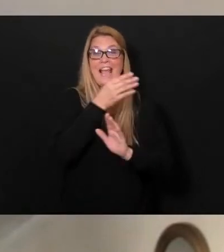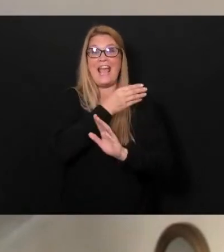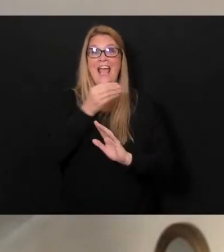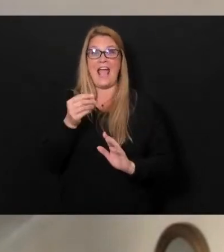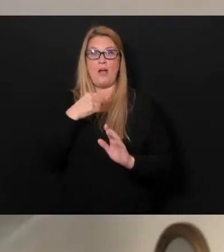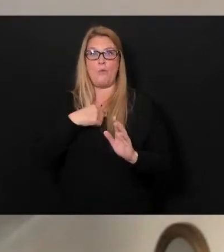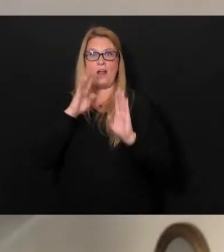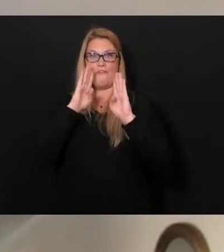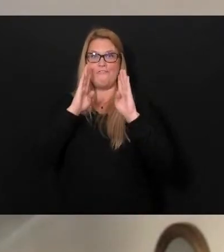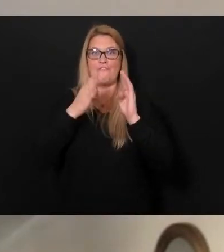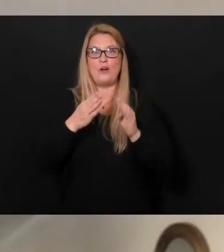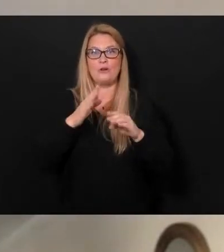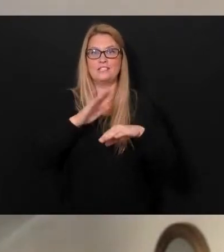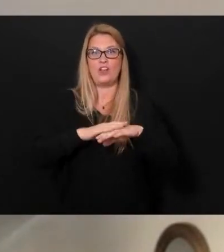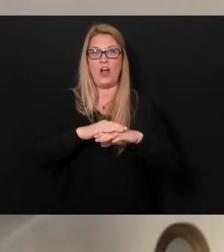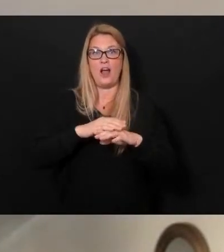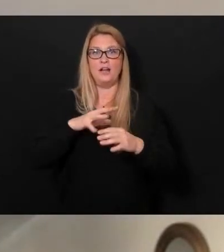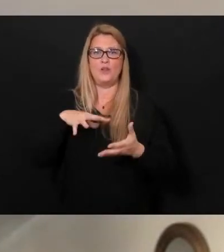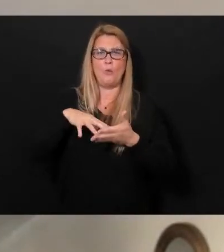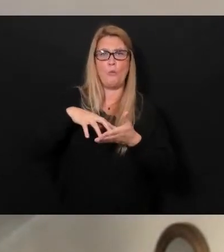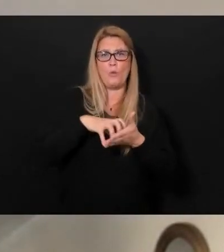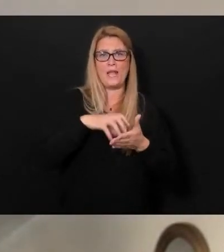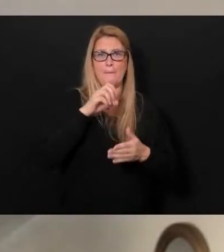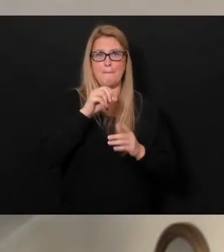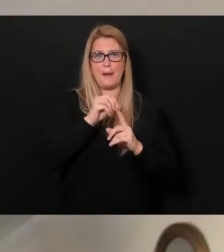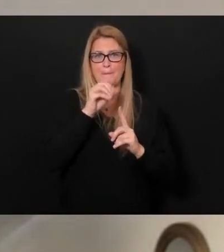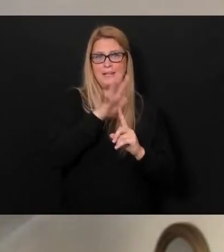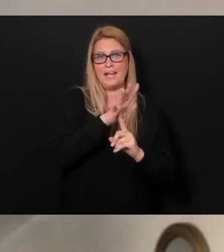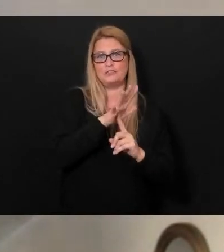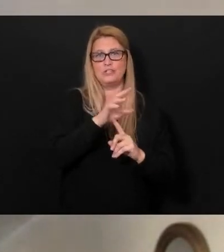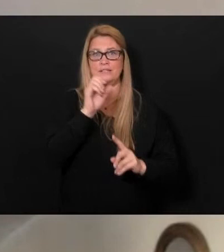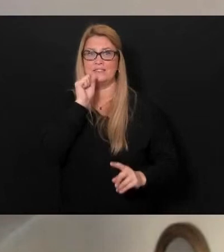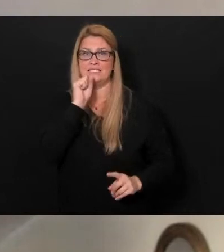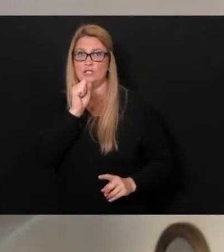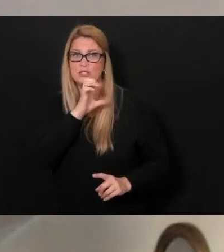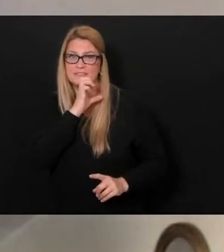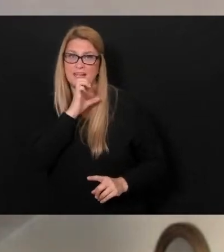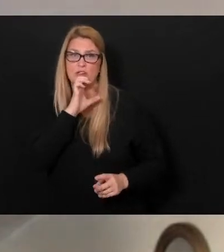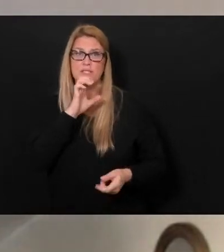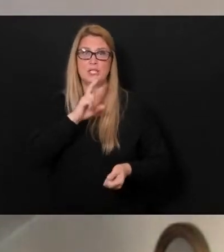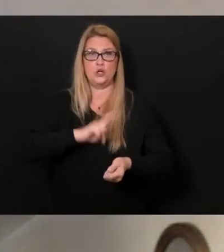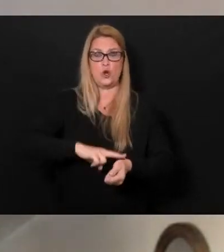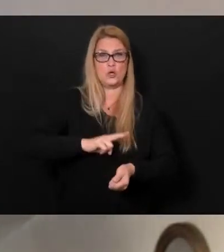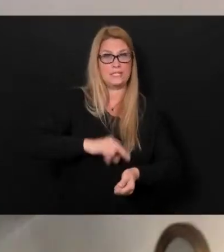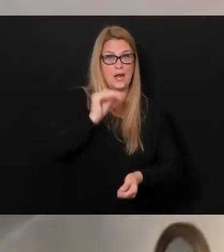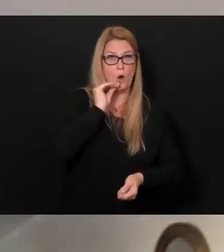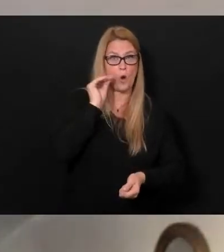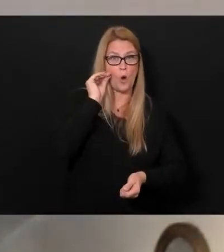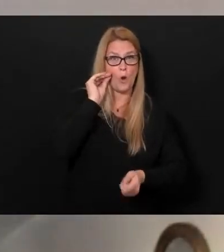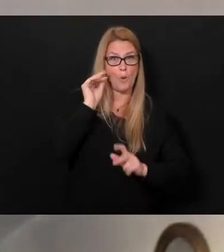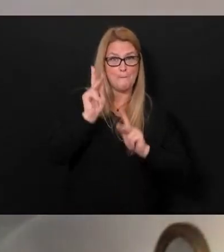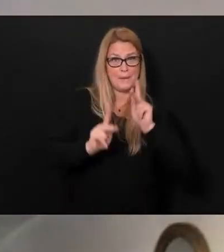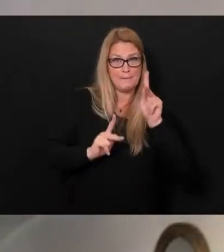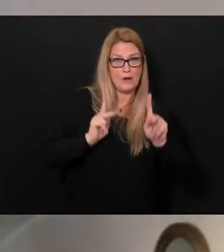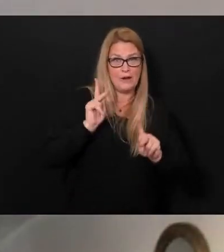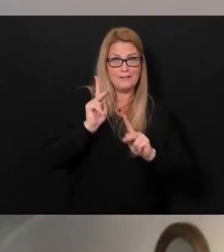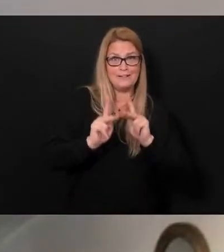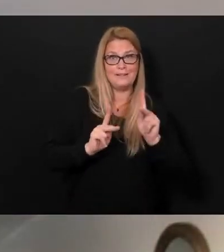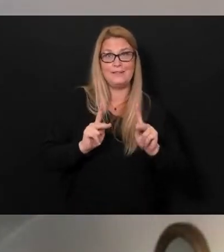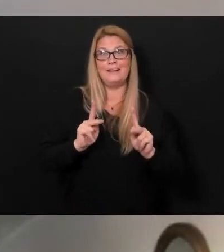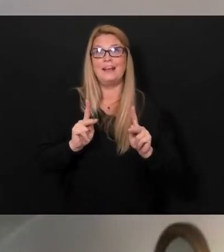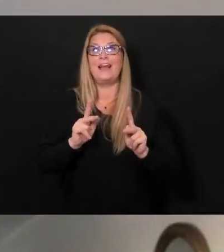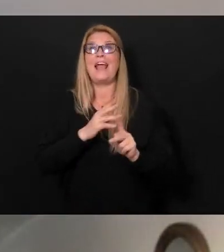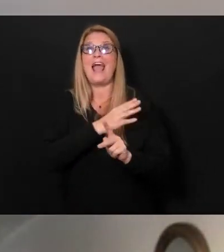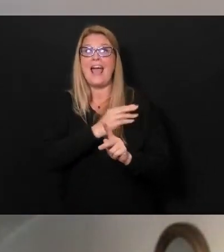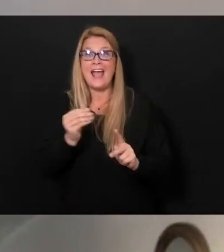most vulnerable population. We know that half of our deaths came from nursing home patients, residents. We